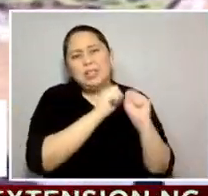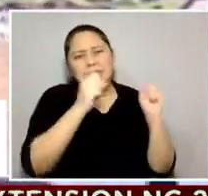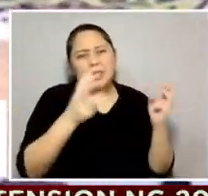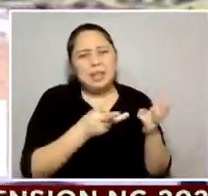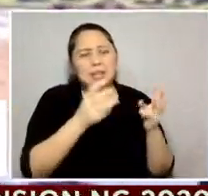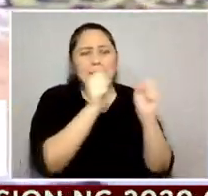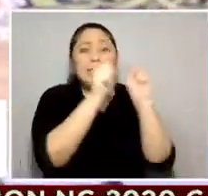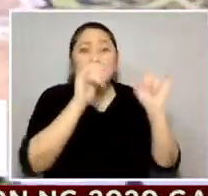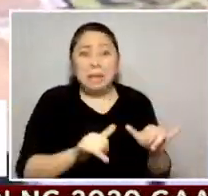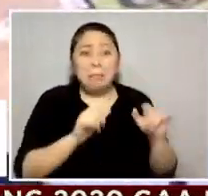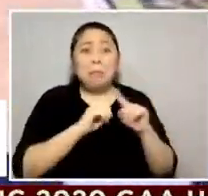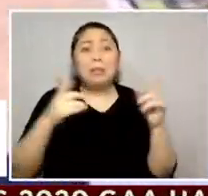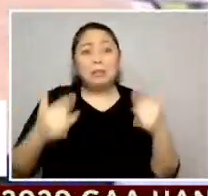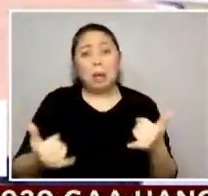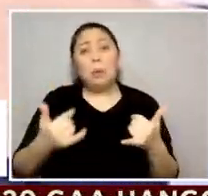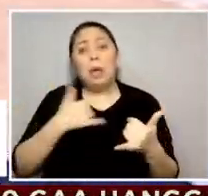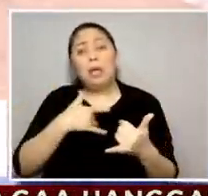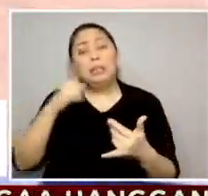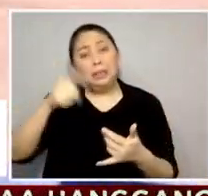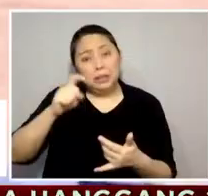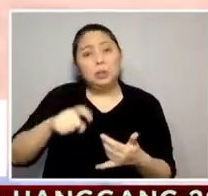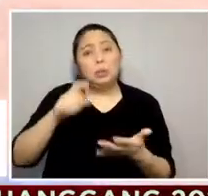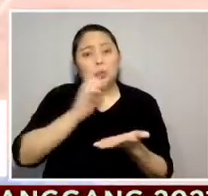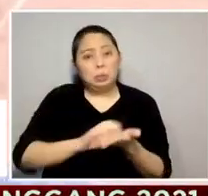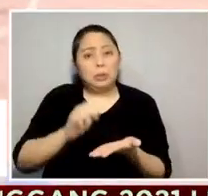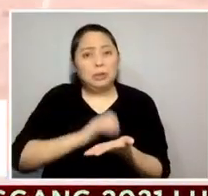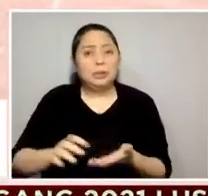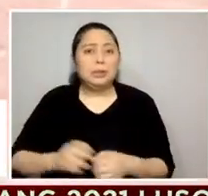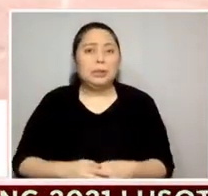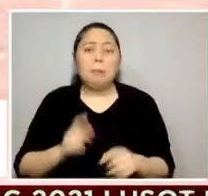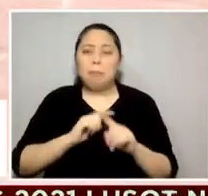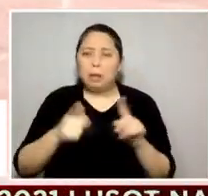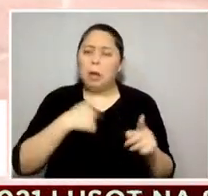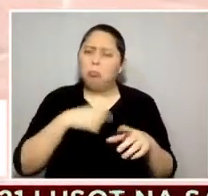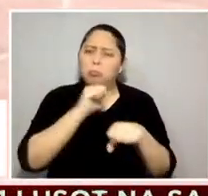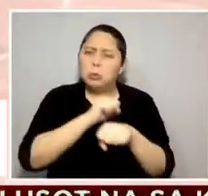siyang magsisikap na magbigay ng magandang pangalan para sa Pilipinas